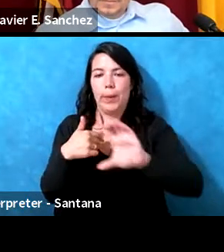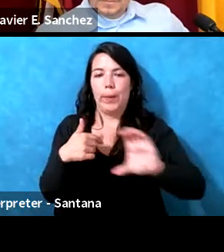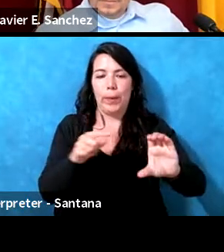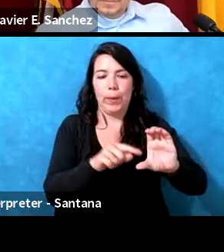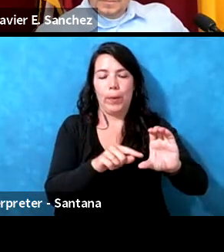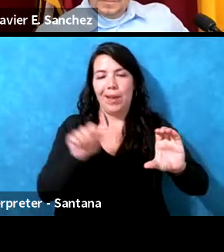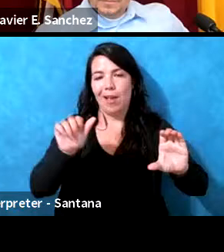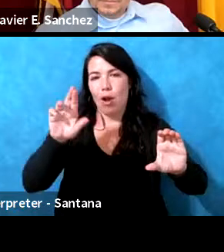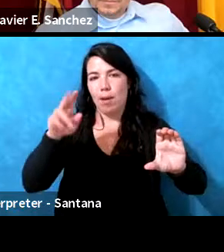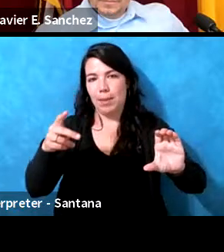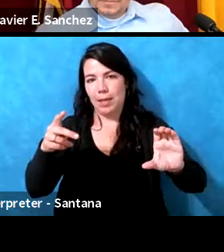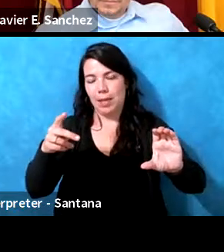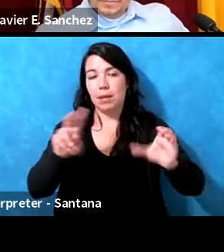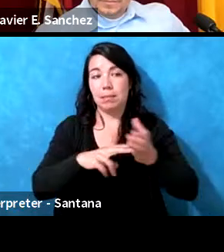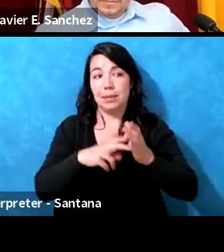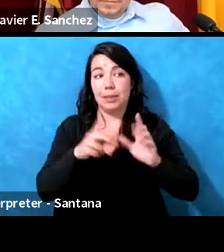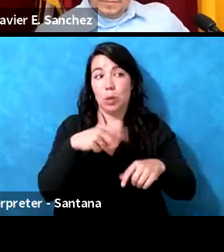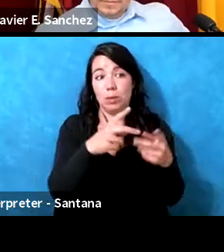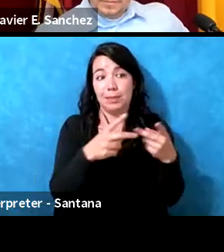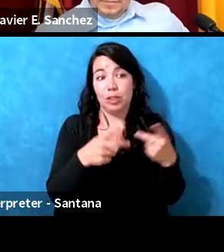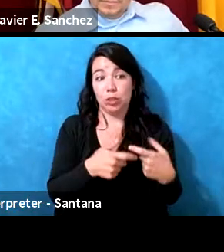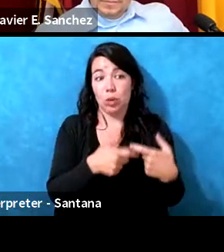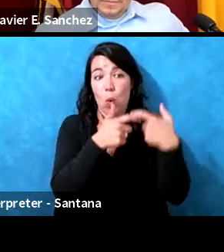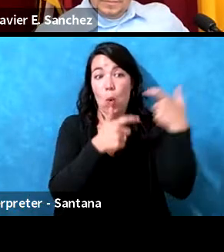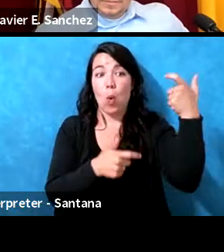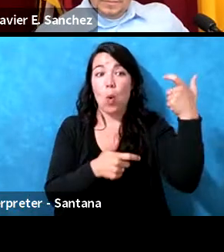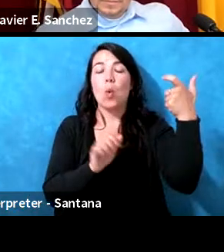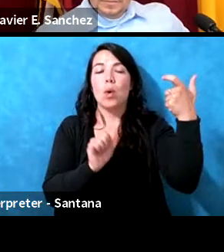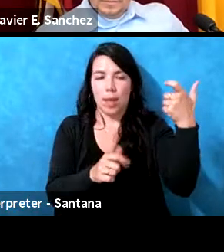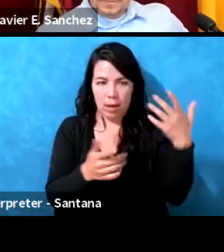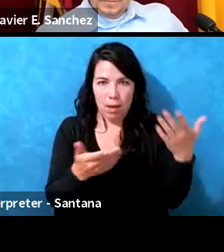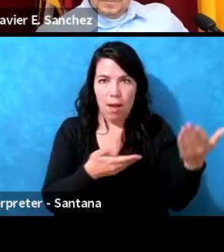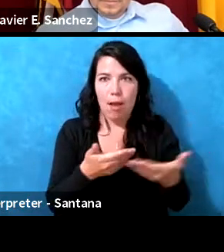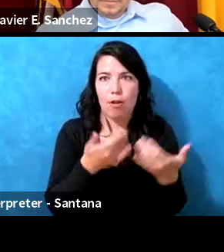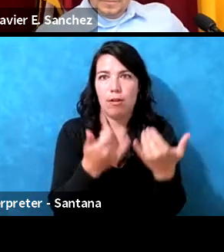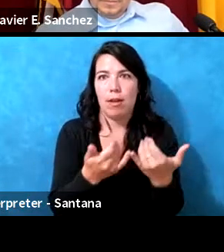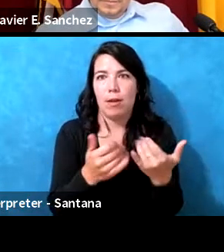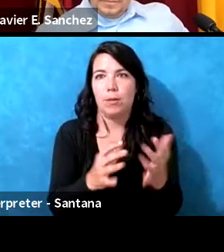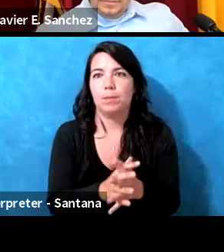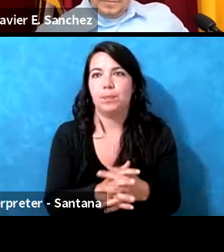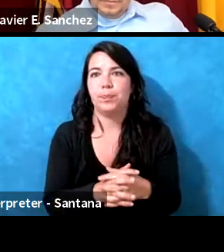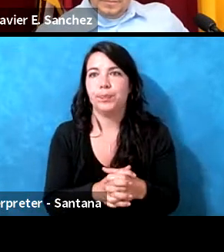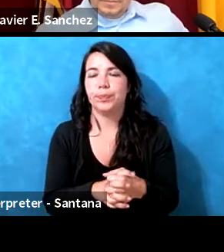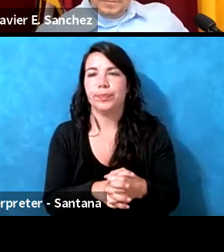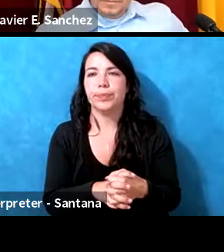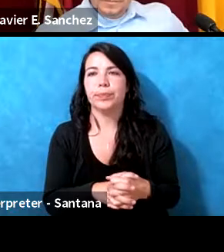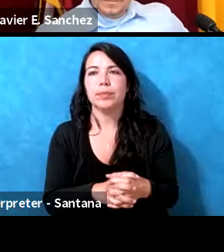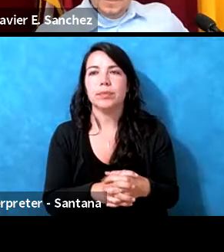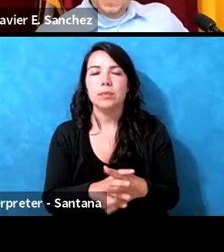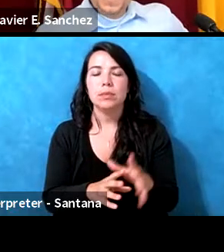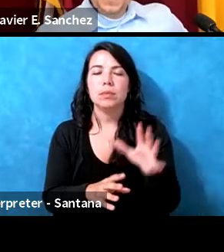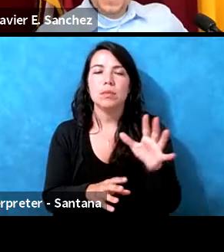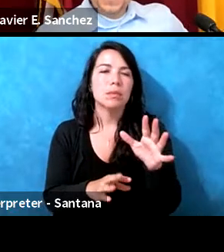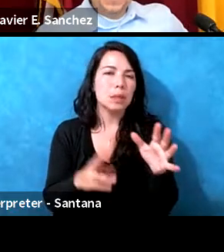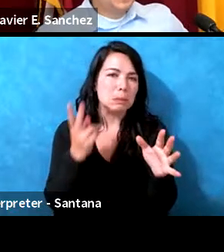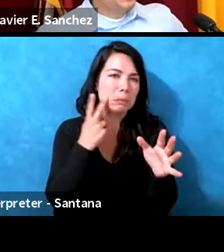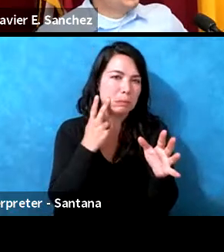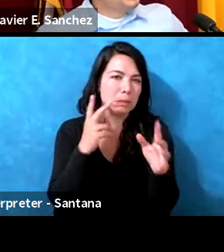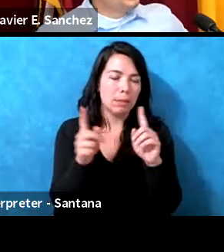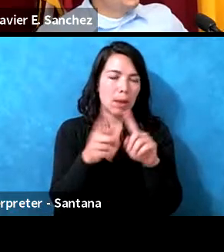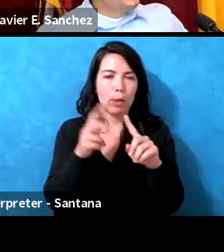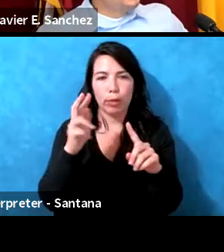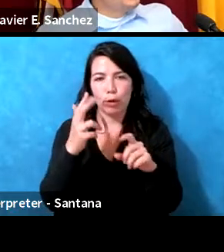those positions. That's something that we'll have to fund going into the following fiscal year and then ensure that we do have funding to pick them up on the third year after